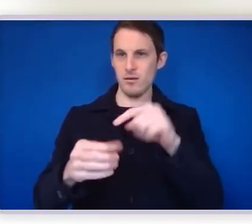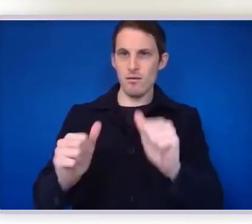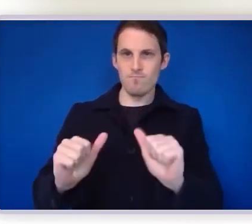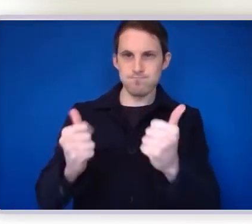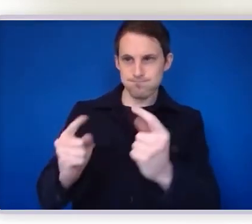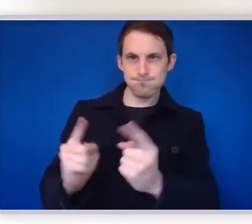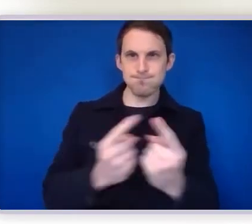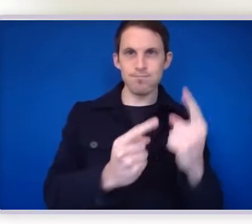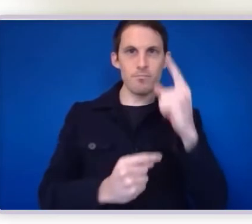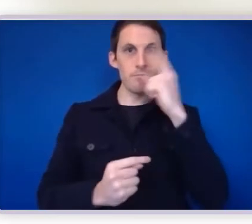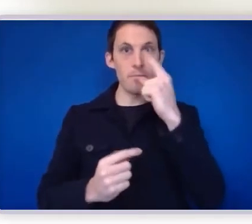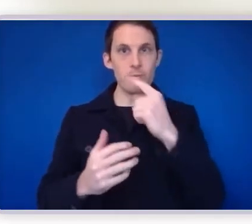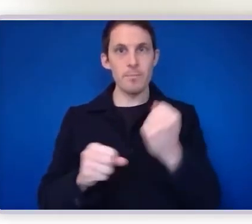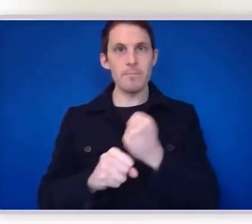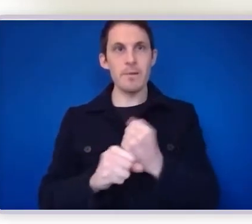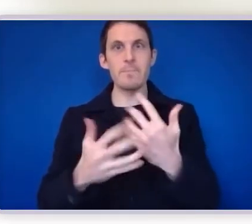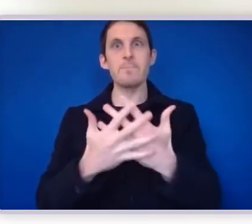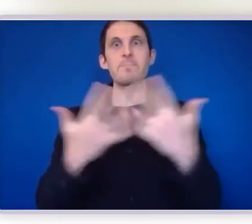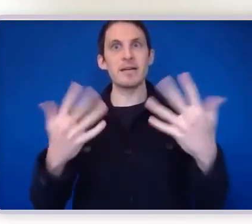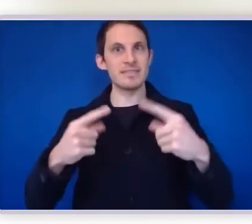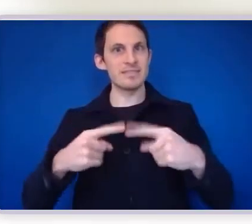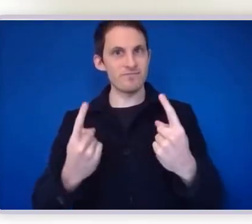important difference that will help do what